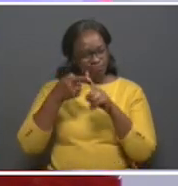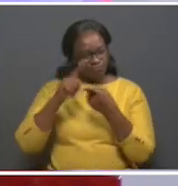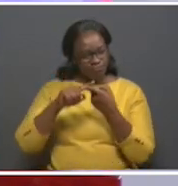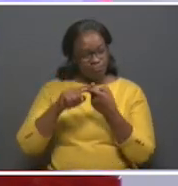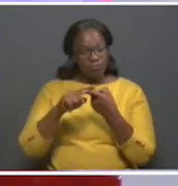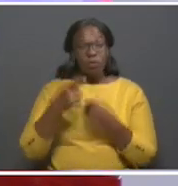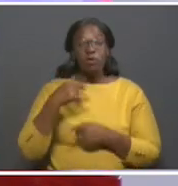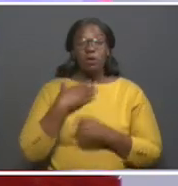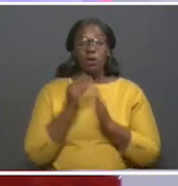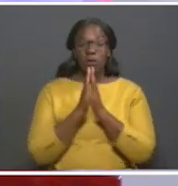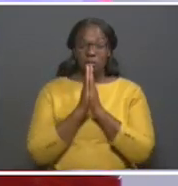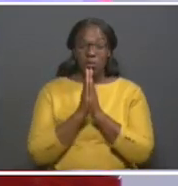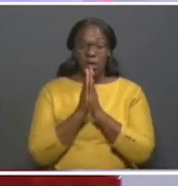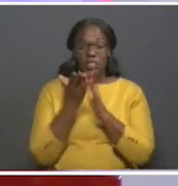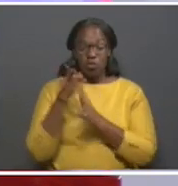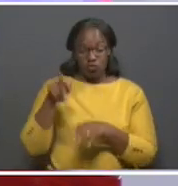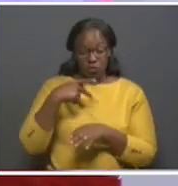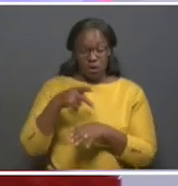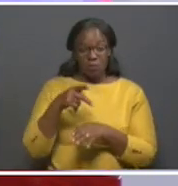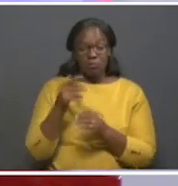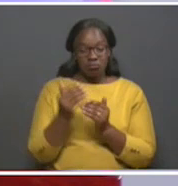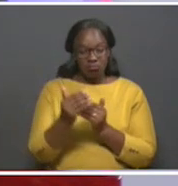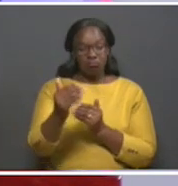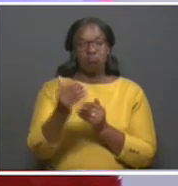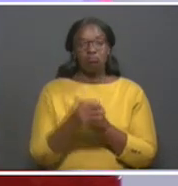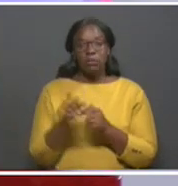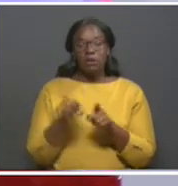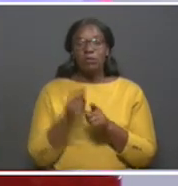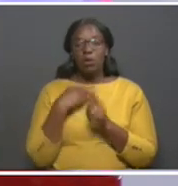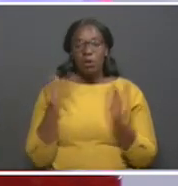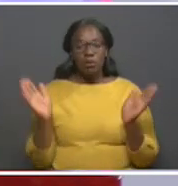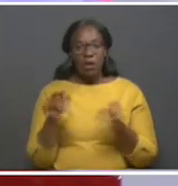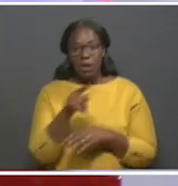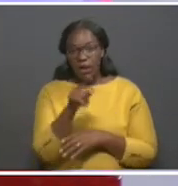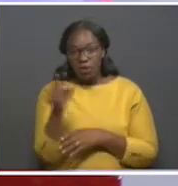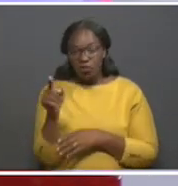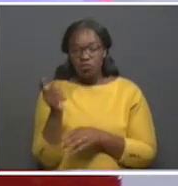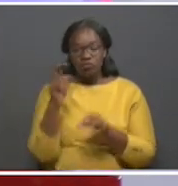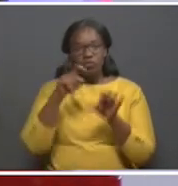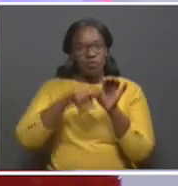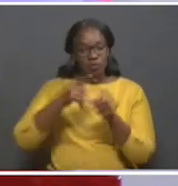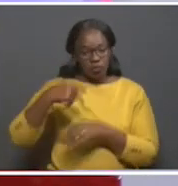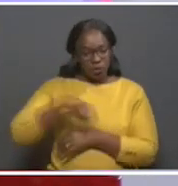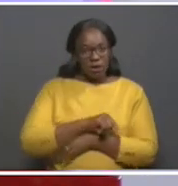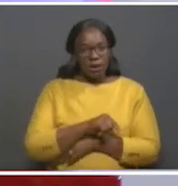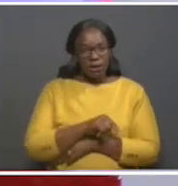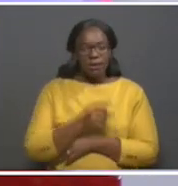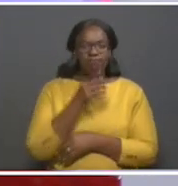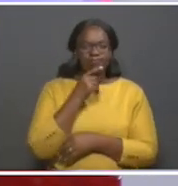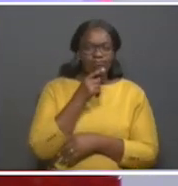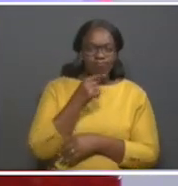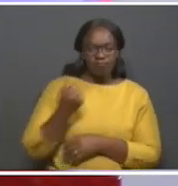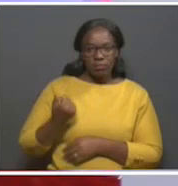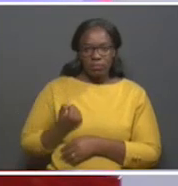through this psalm over the next while. And I want to encourage you to join us, our boys and girls at